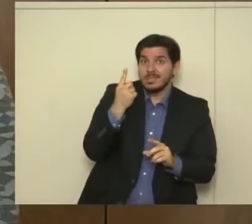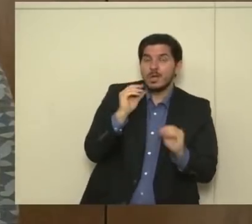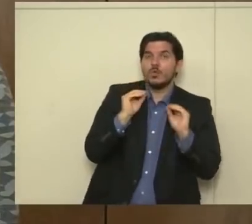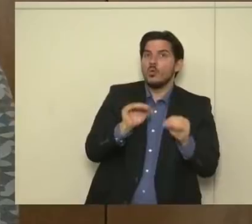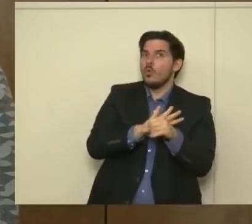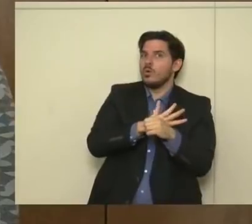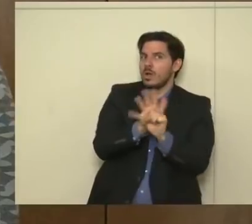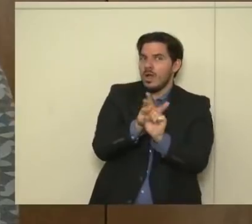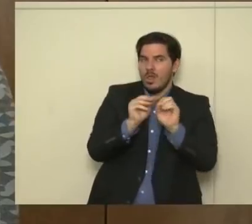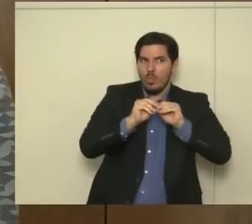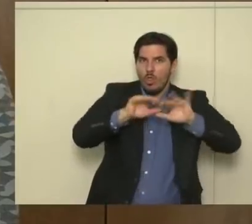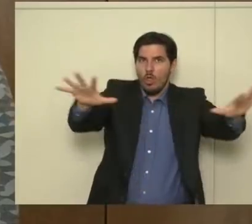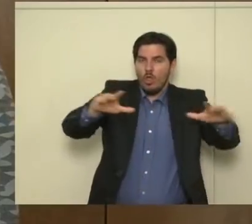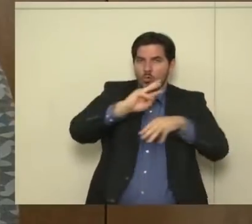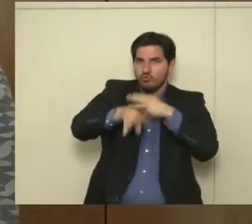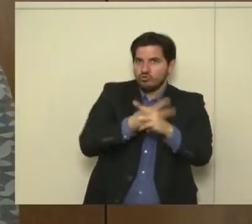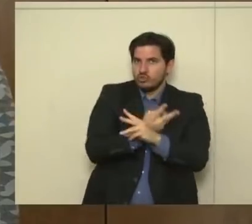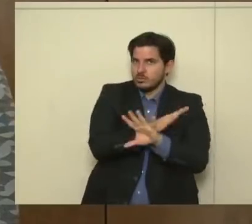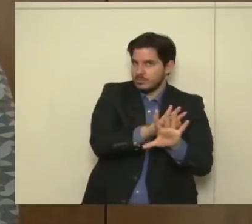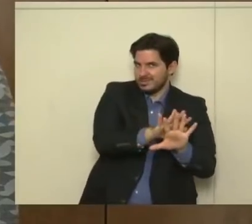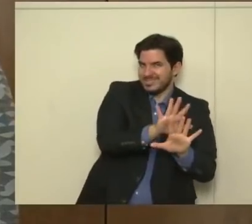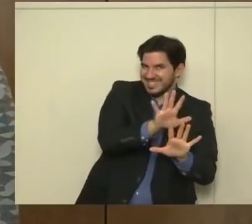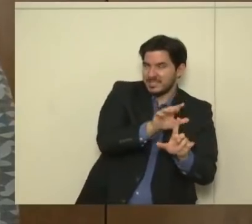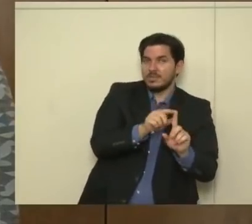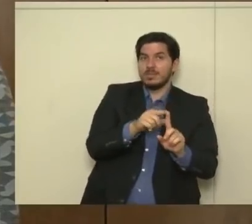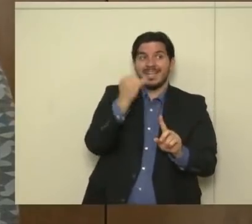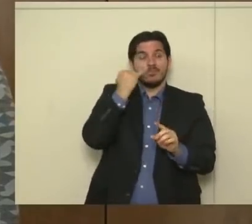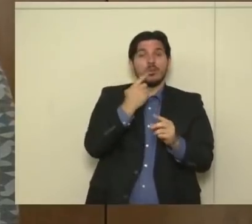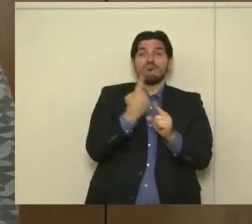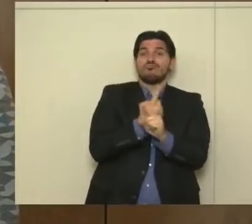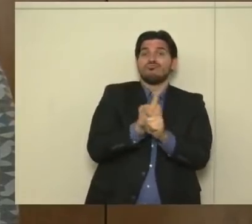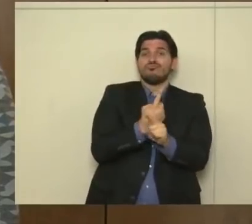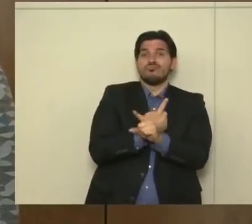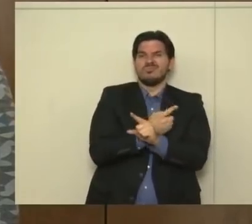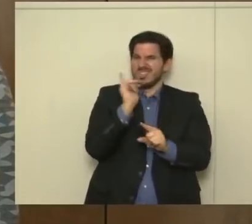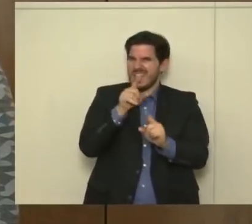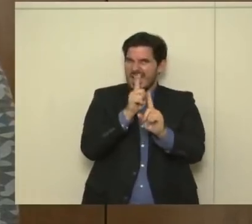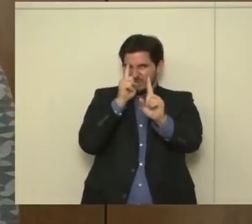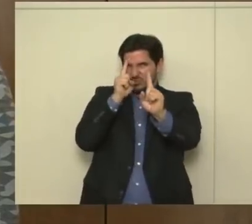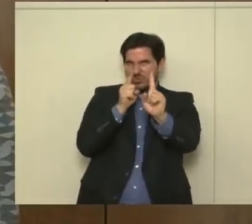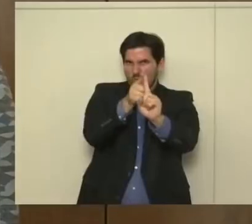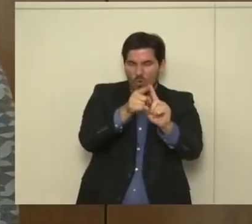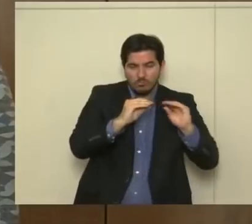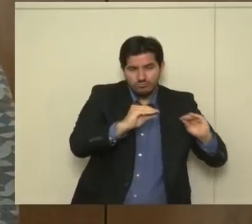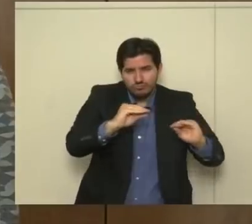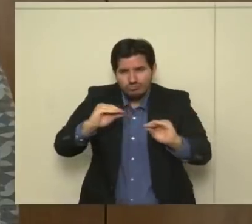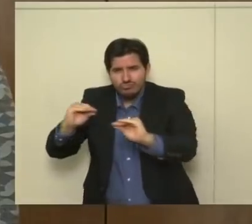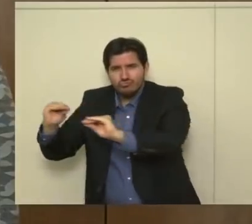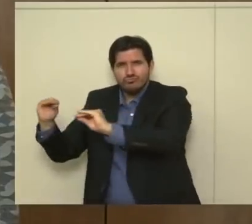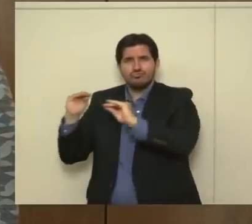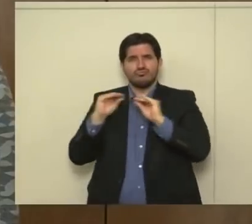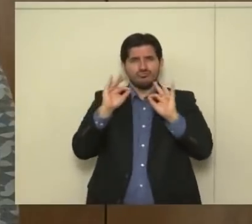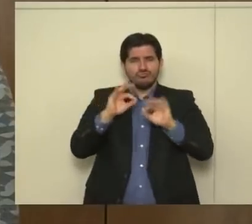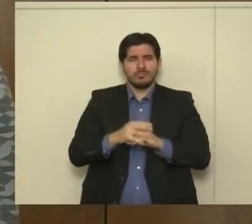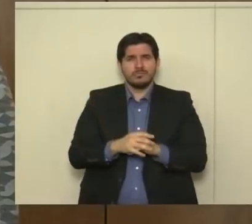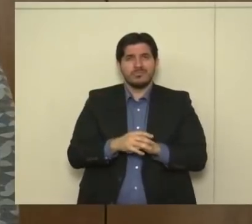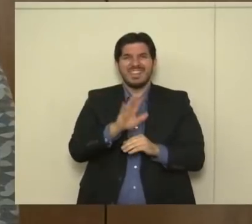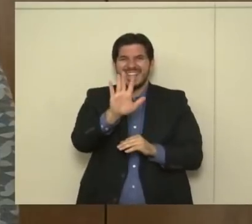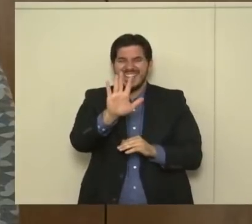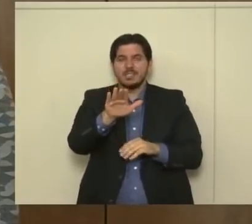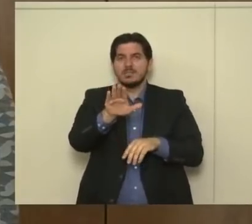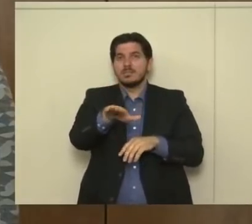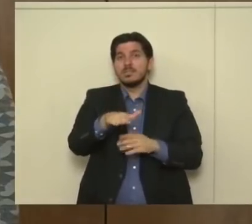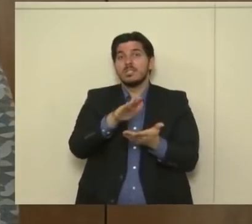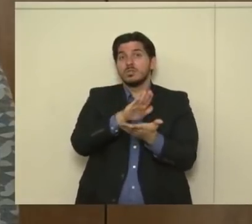I believe that any state, including this one, that would tell educators that they are required in a school district to